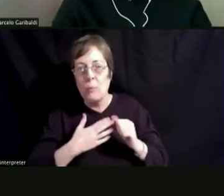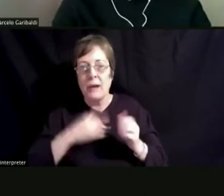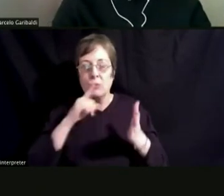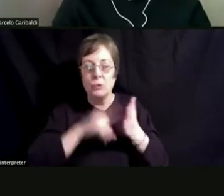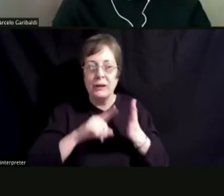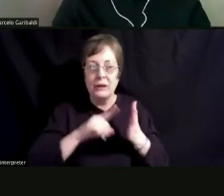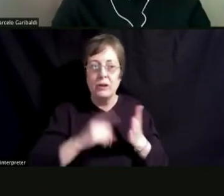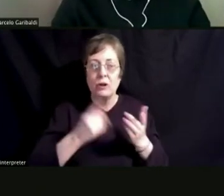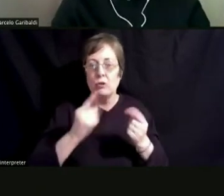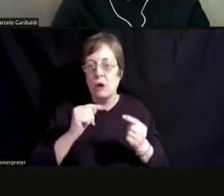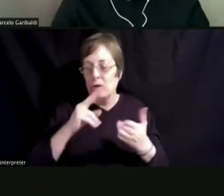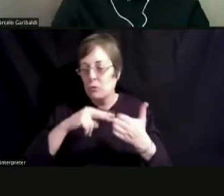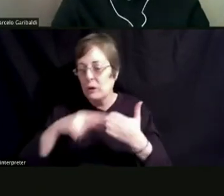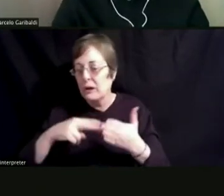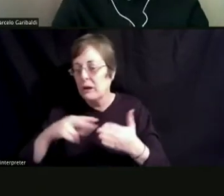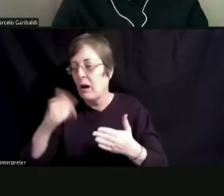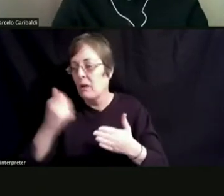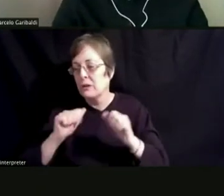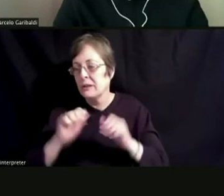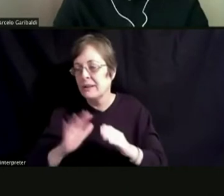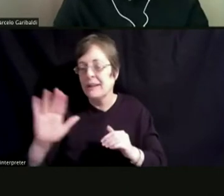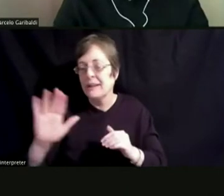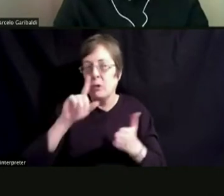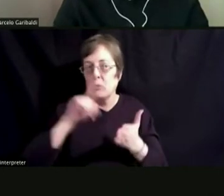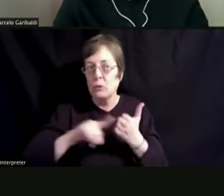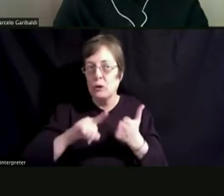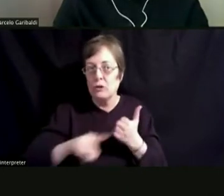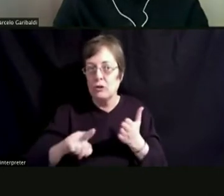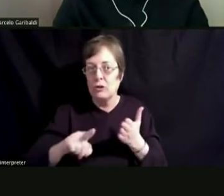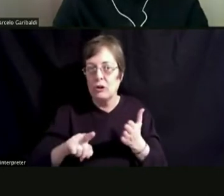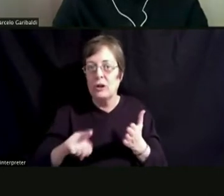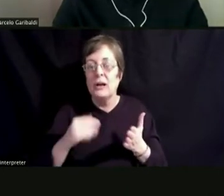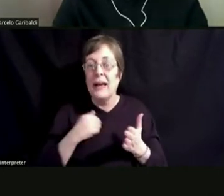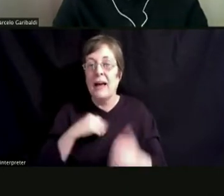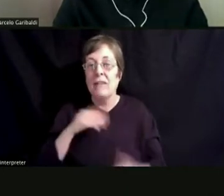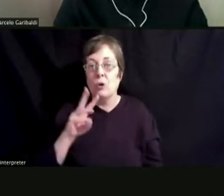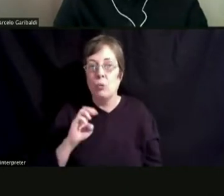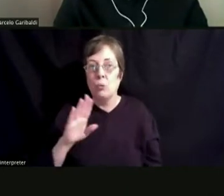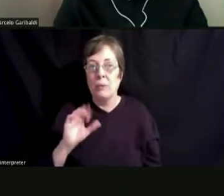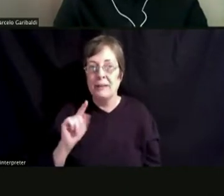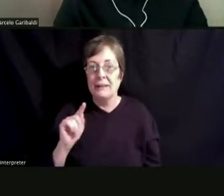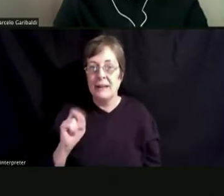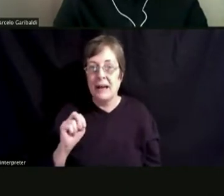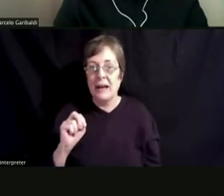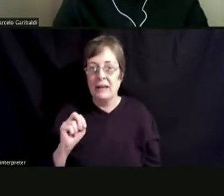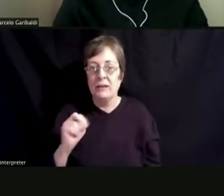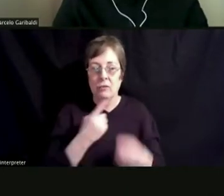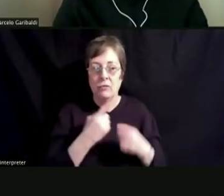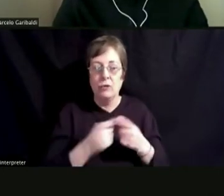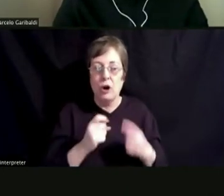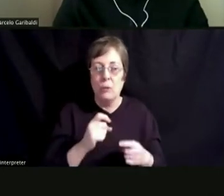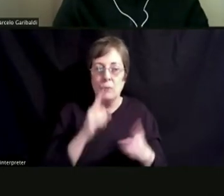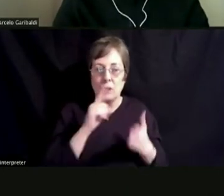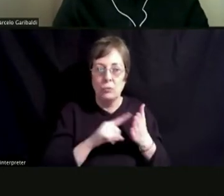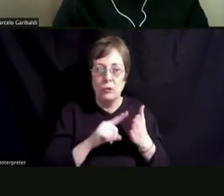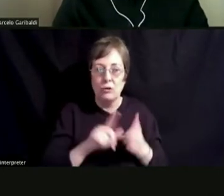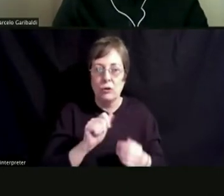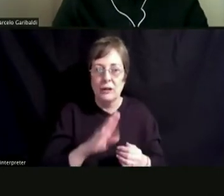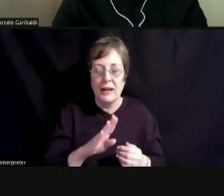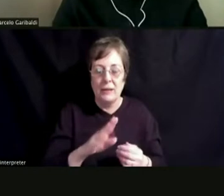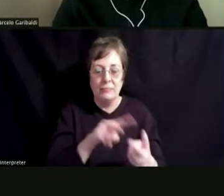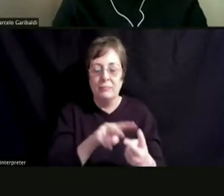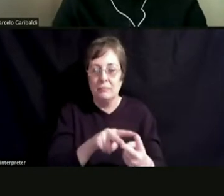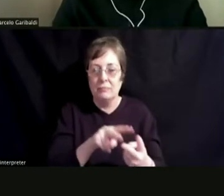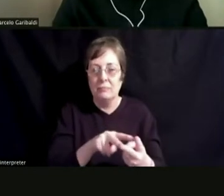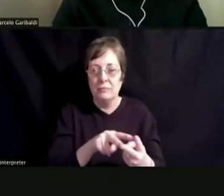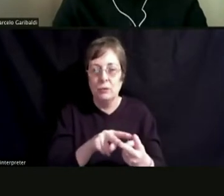to read about other scientists' research. We have a website as well for my research lab. So those are kind of the two platforms that I